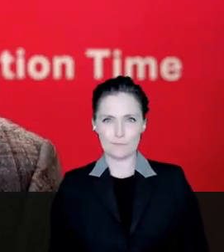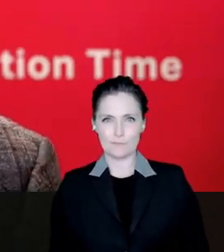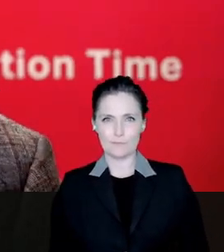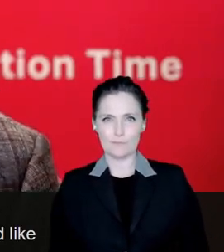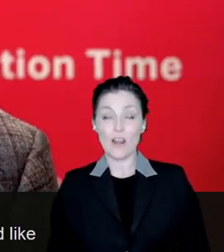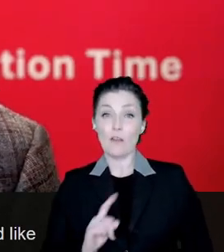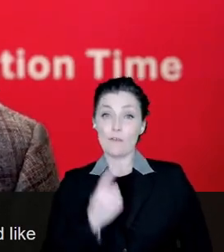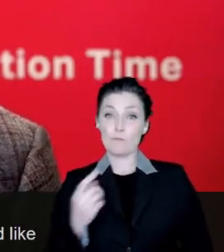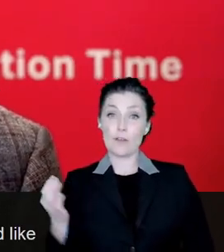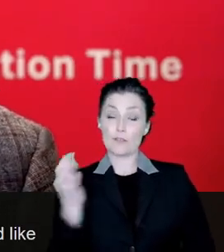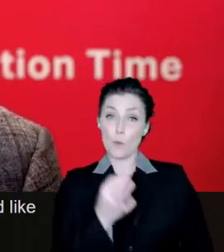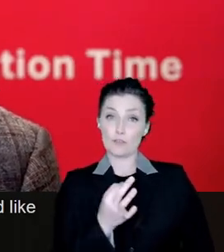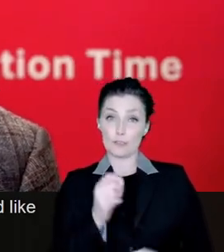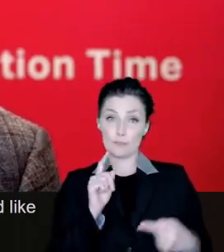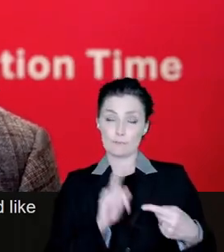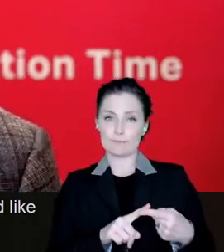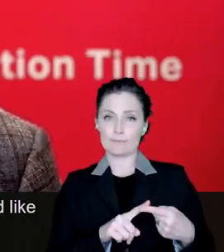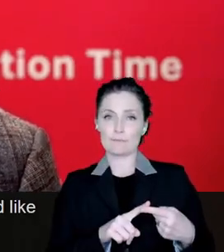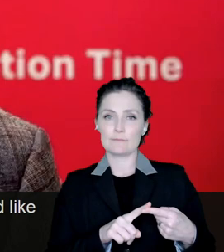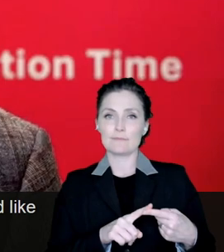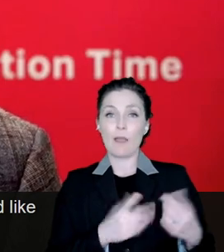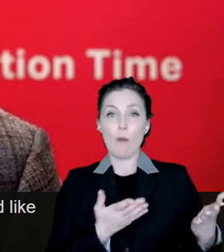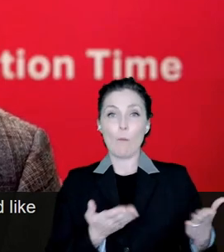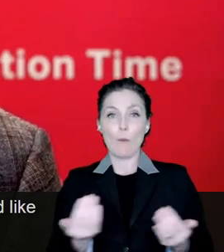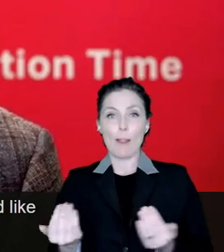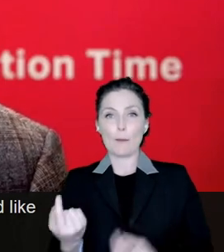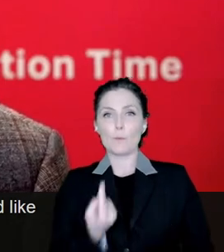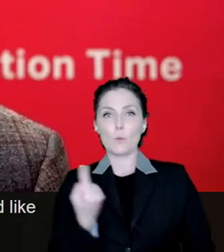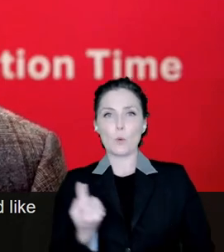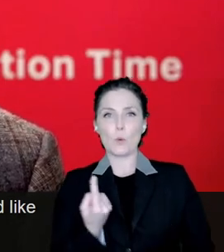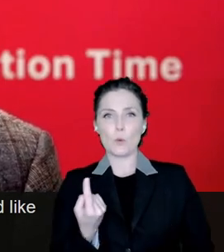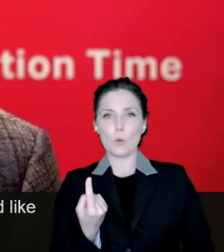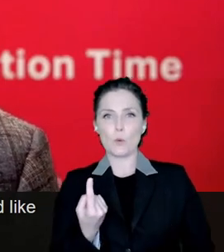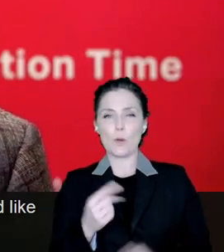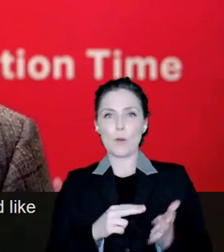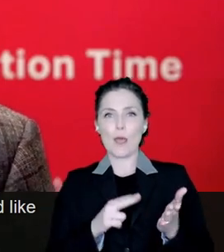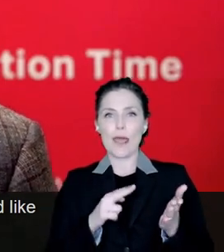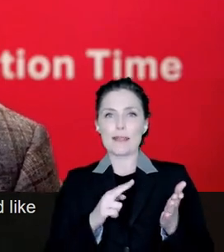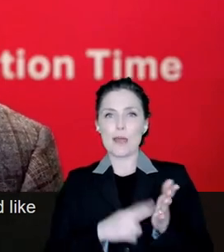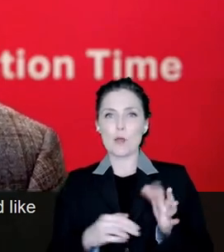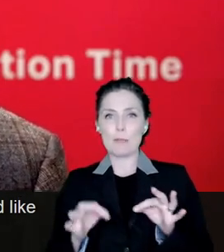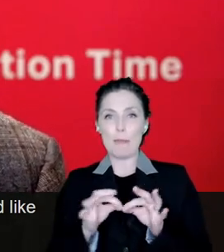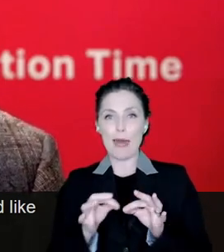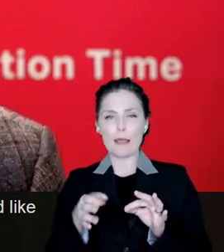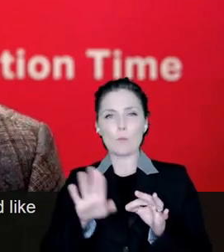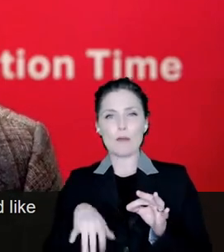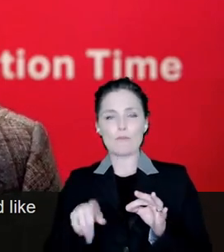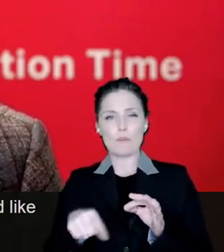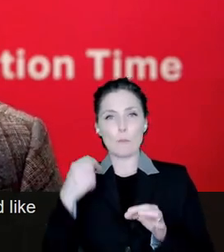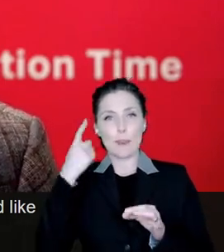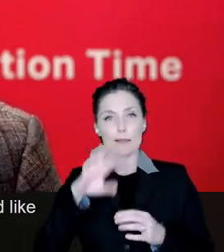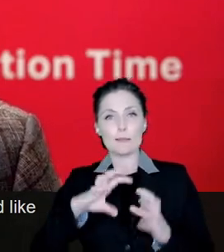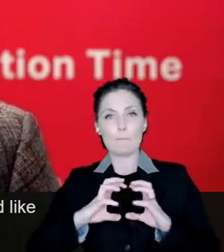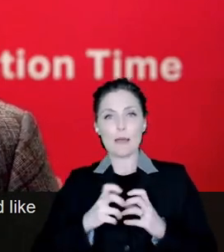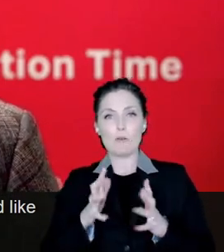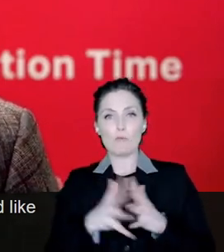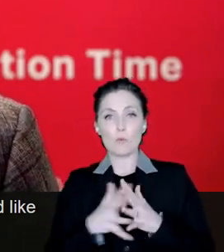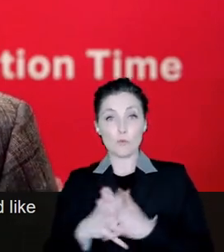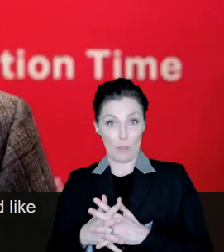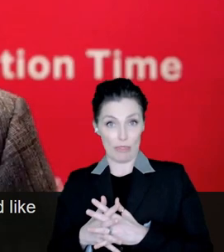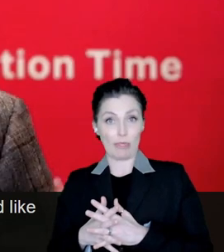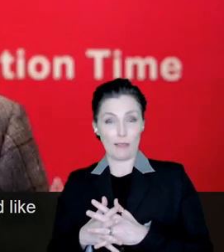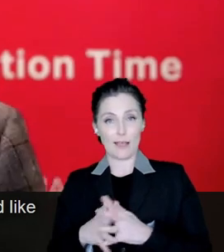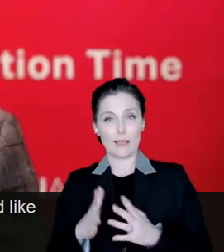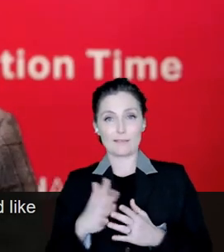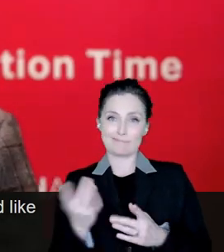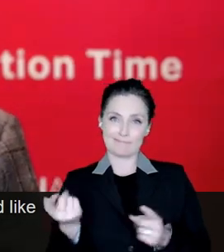question in this section, to ask Naomi Blake from the London Borough of Wandsworth to ask her questions.